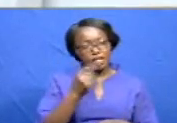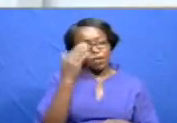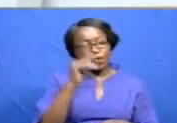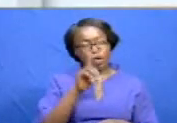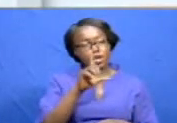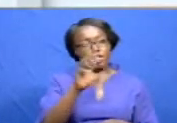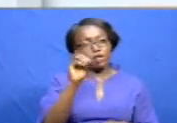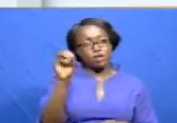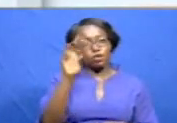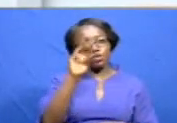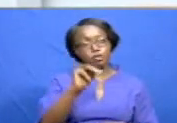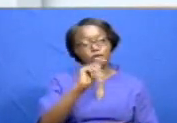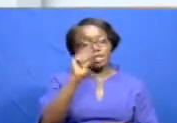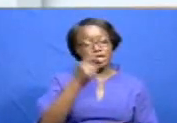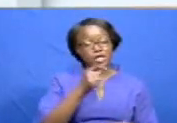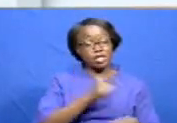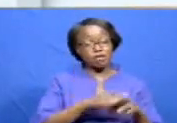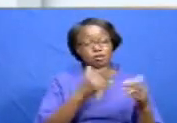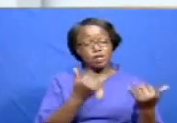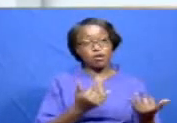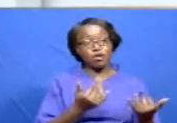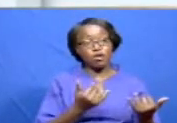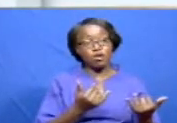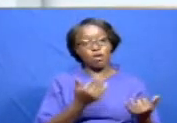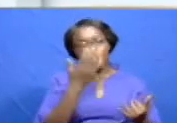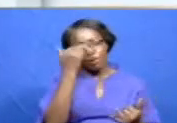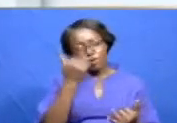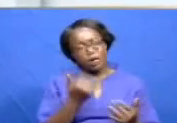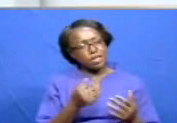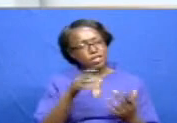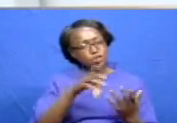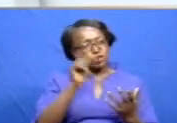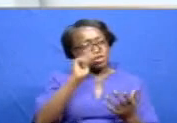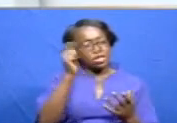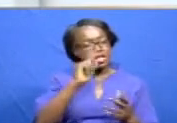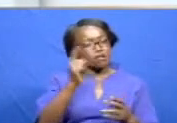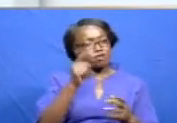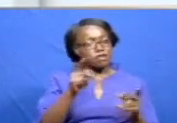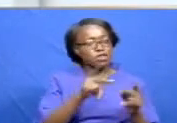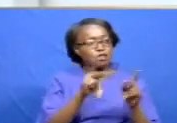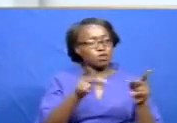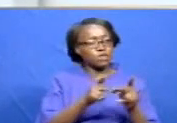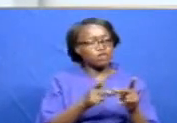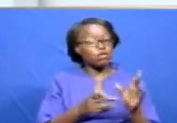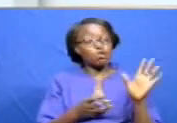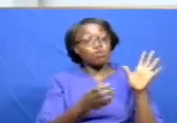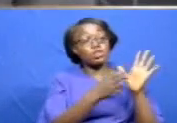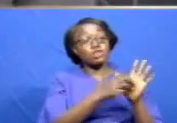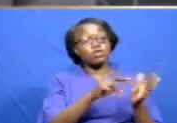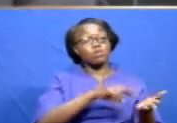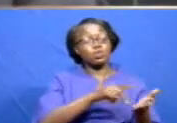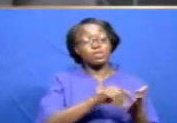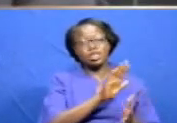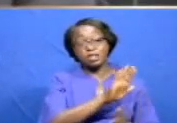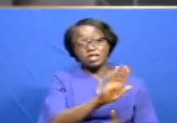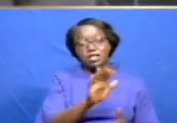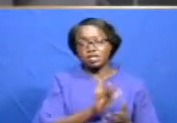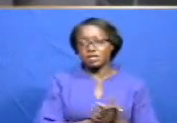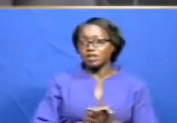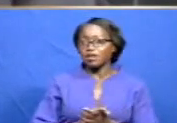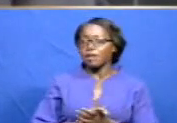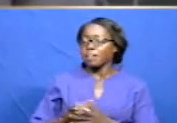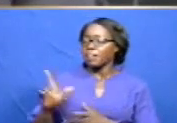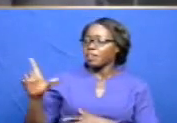Loon and Kenya at this time? Why did Loon choose Kenya as the first place for commercialization of this project? Well,